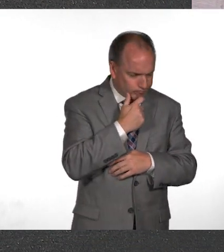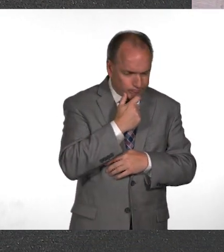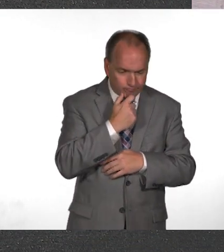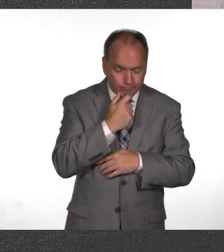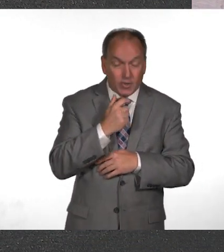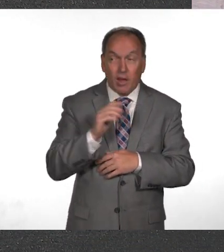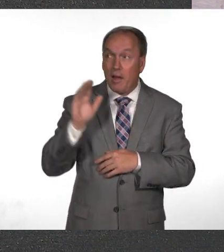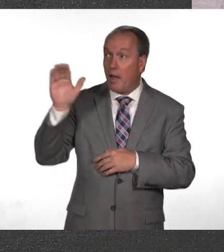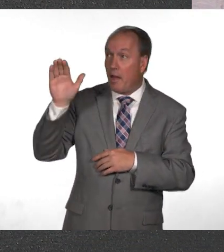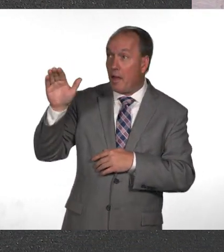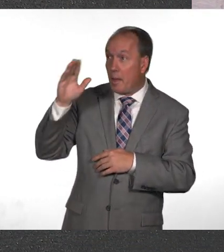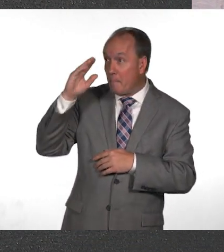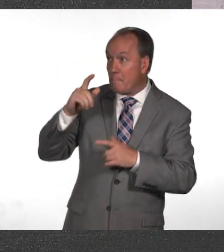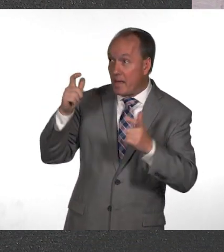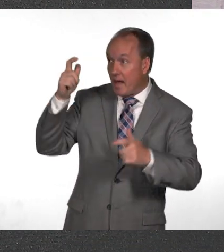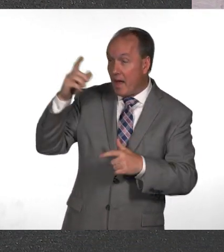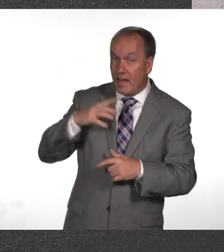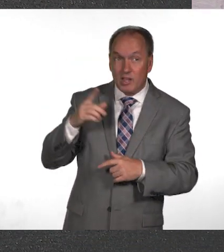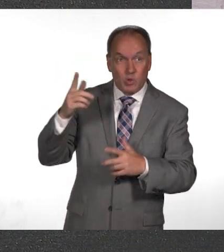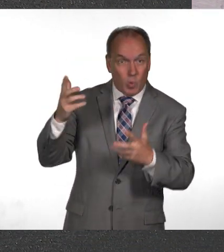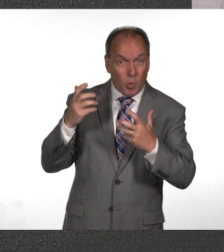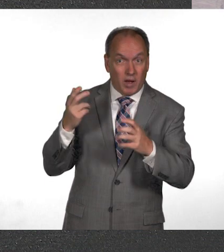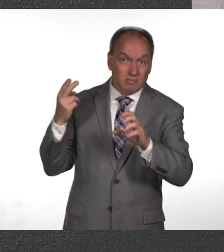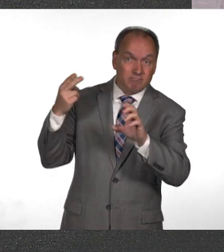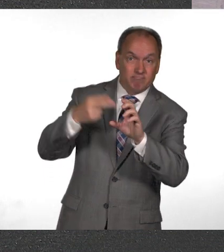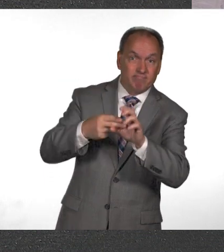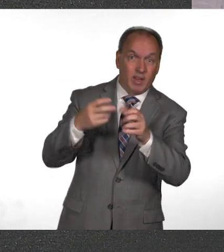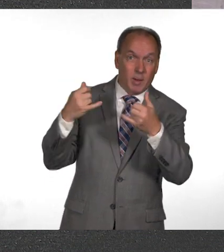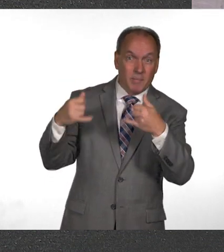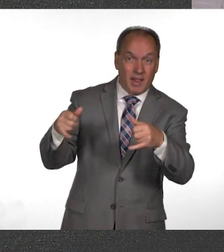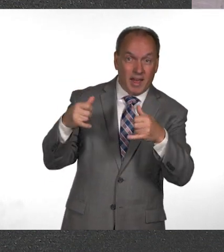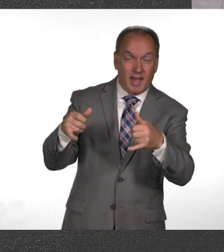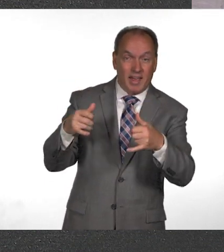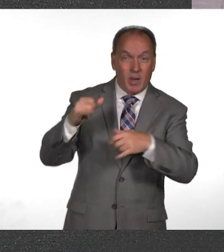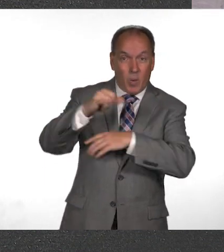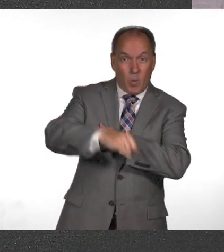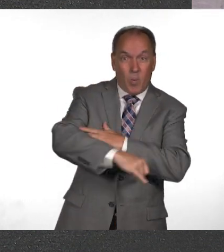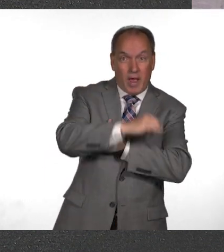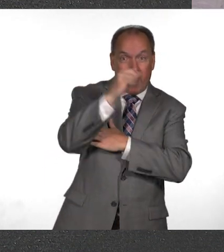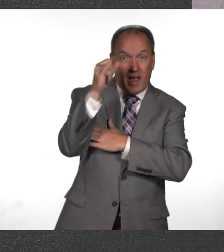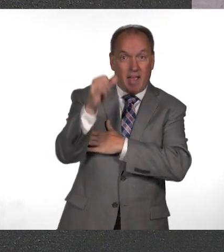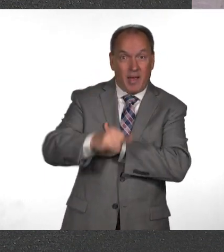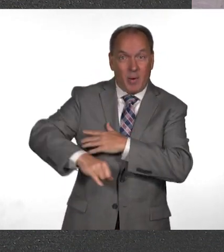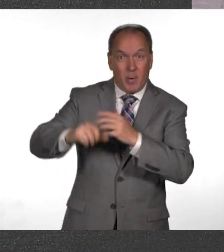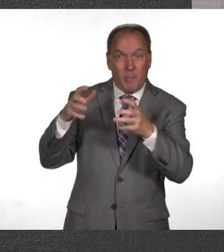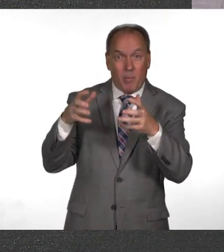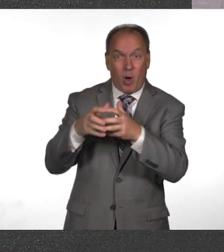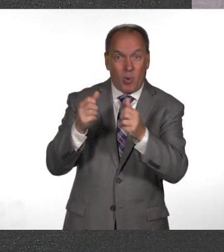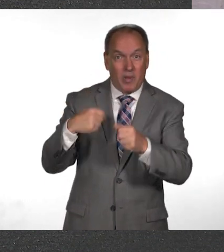Big guy. Would you like to play whale ball with us?